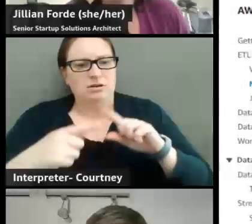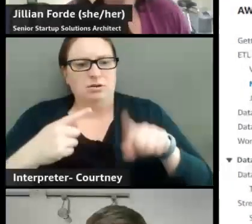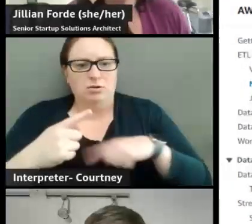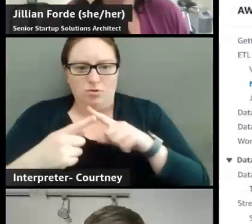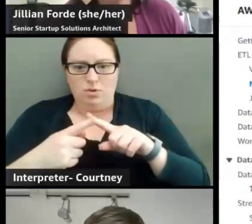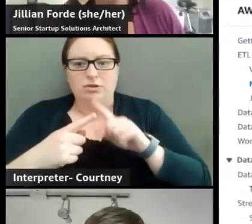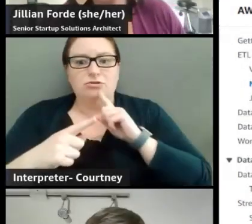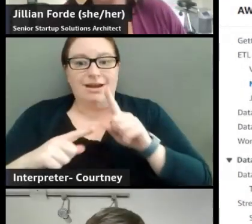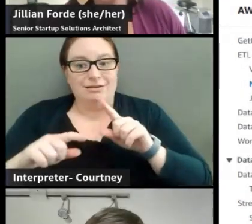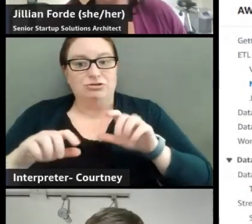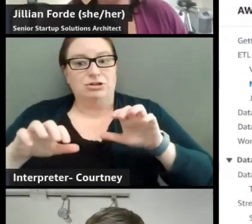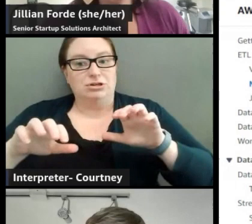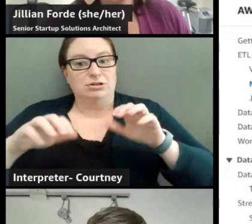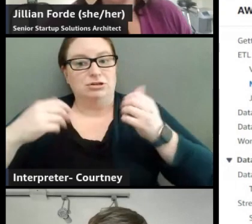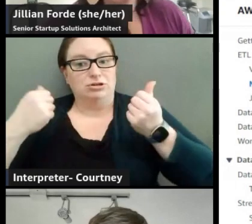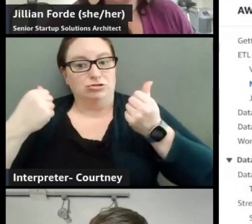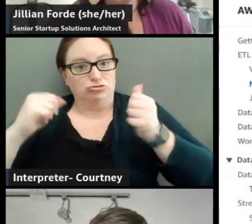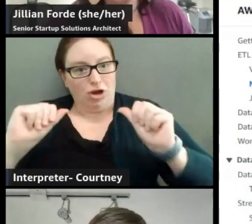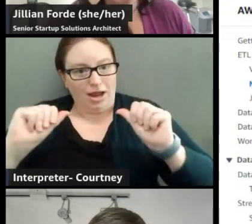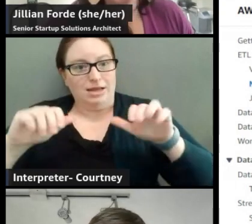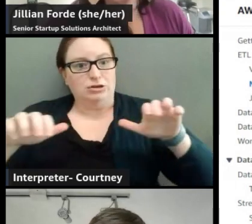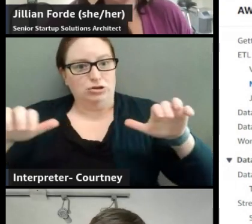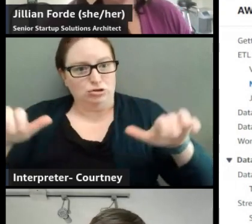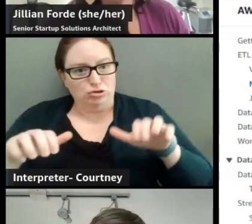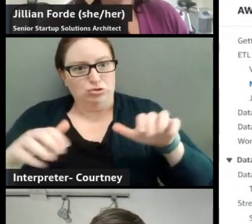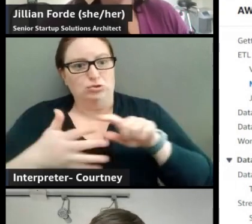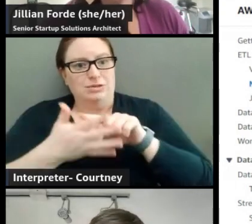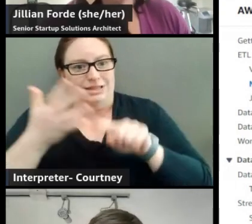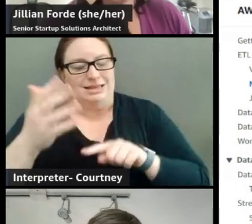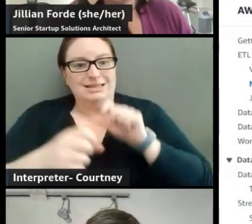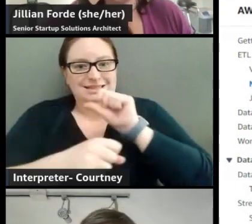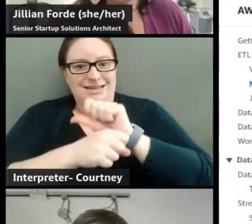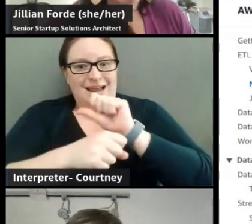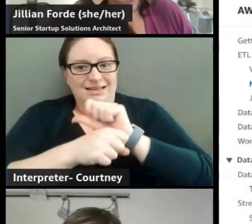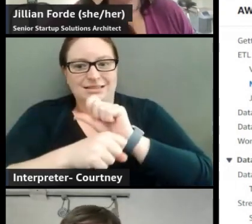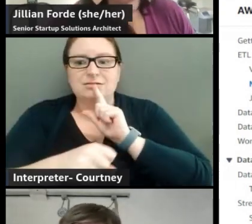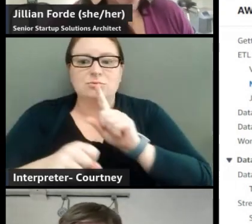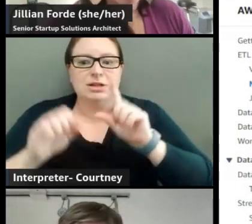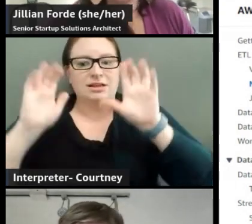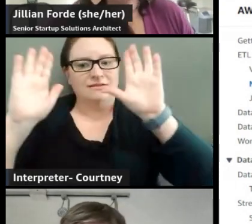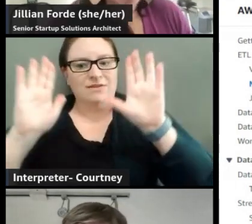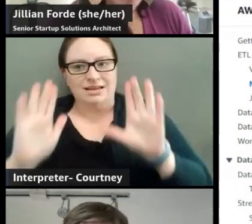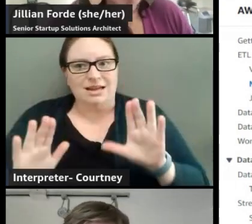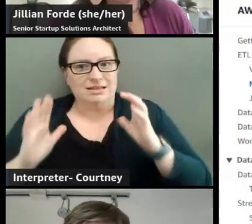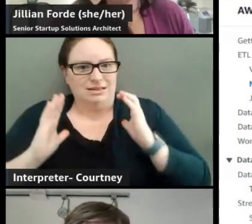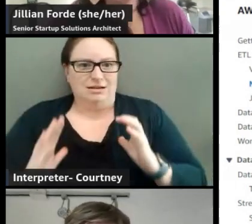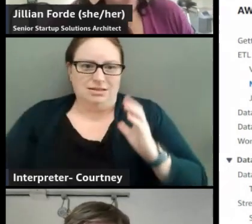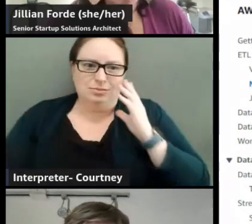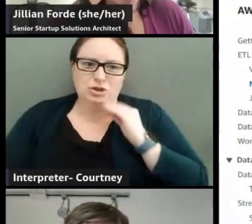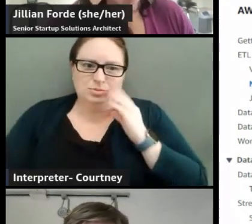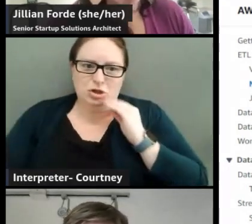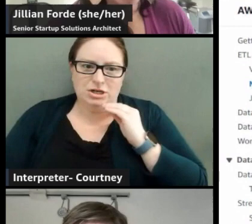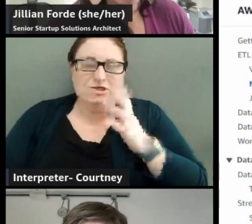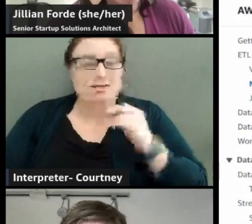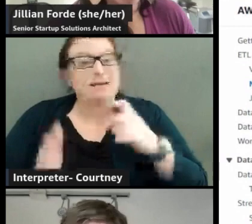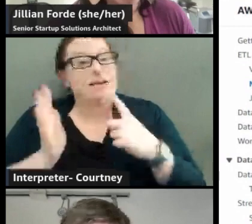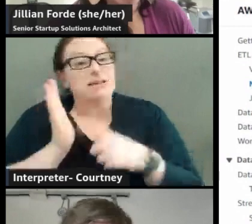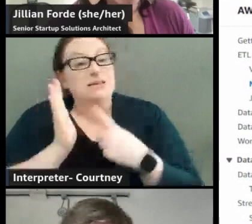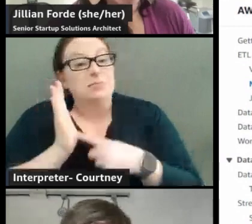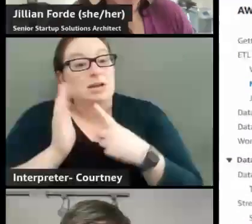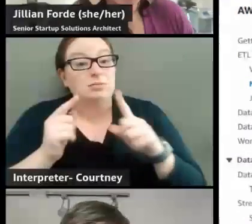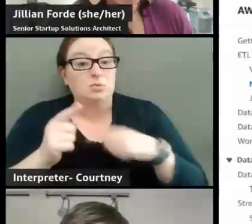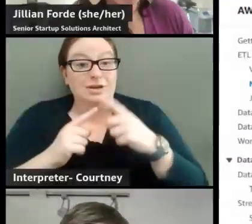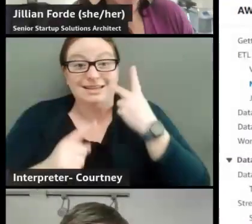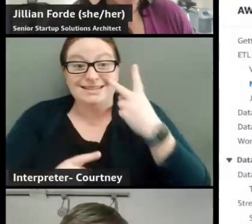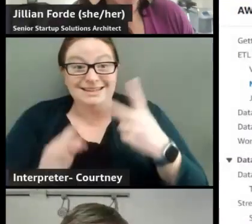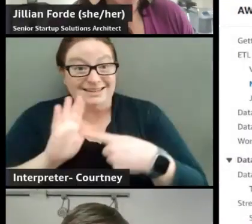actually trying to do these tasks is a really fantastic customer experience. And I feel like sometimes when I see demos